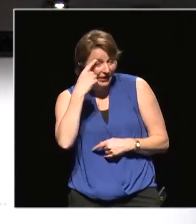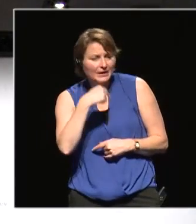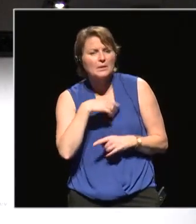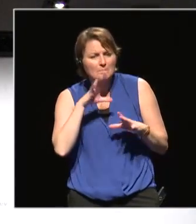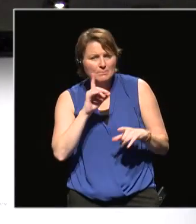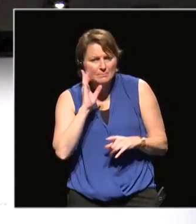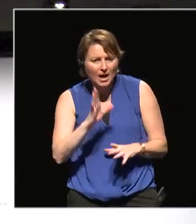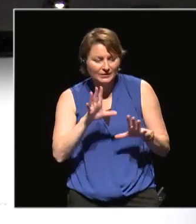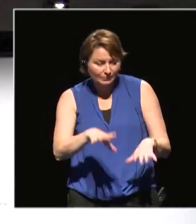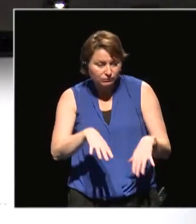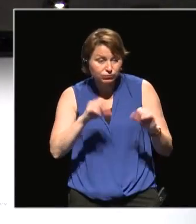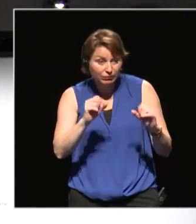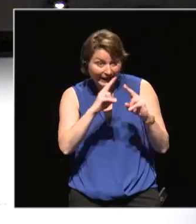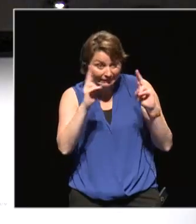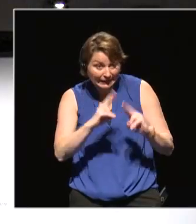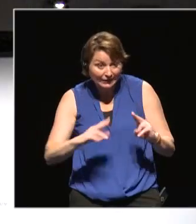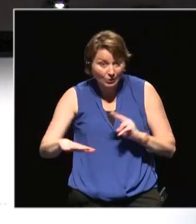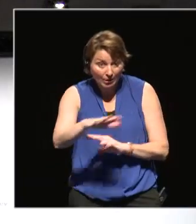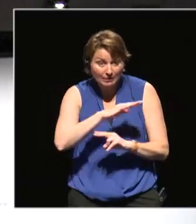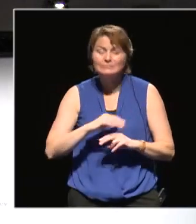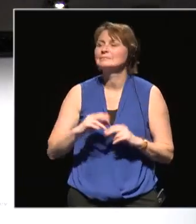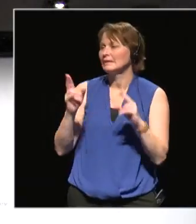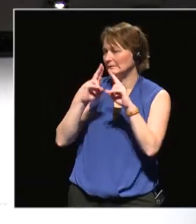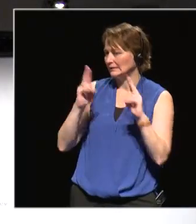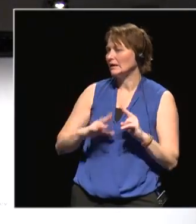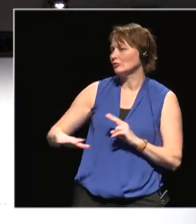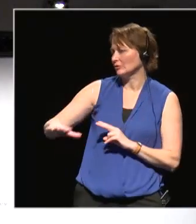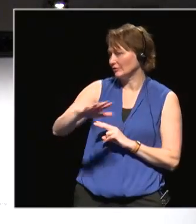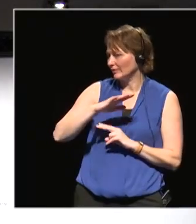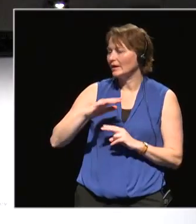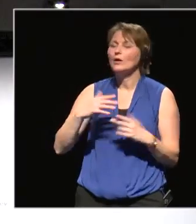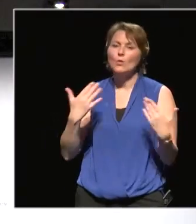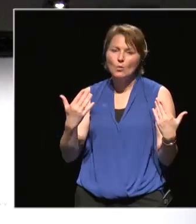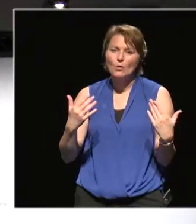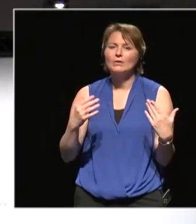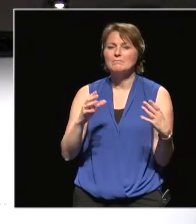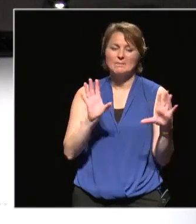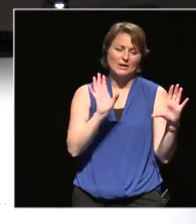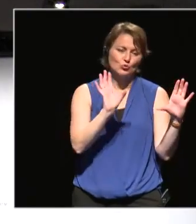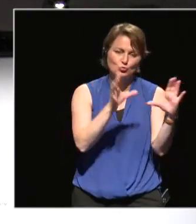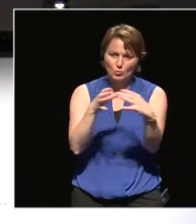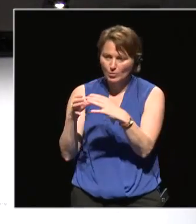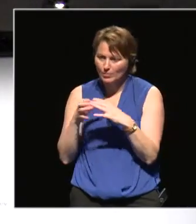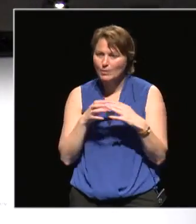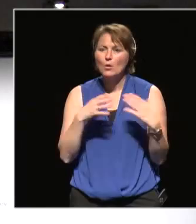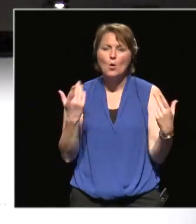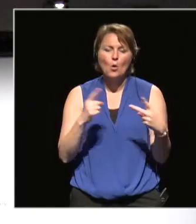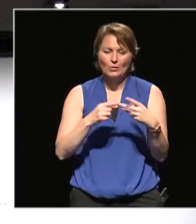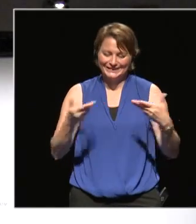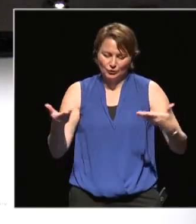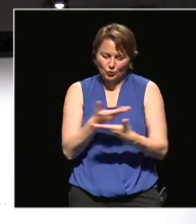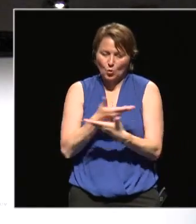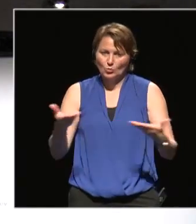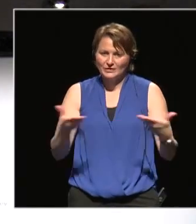doing? Within the international sphere, whether it's in the UNFCCC groupings or whether in the negotiations